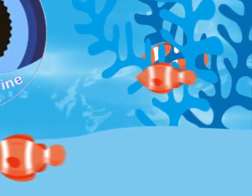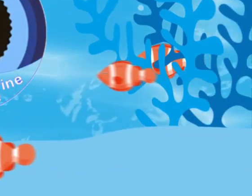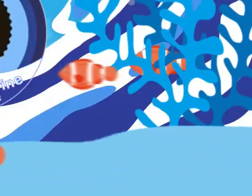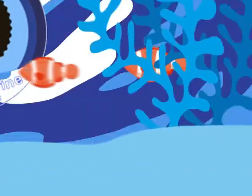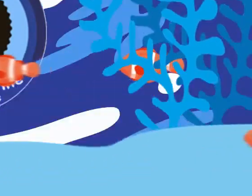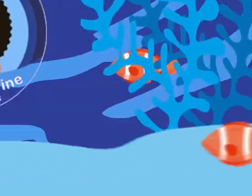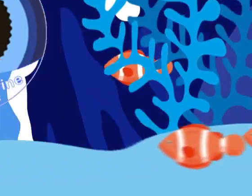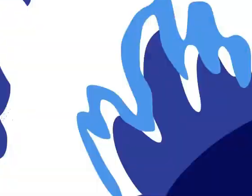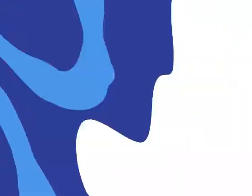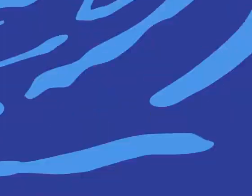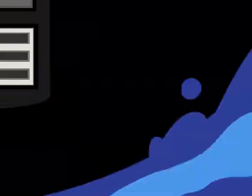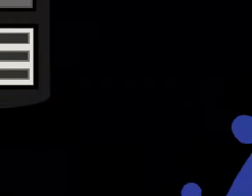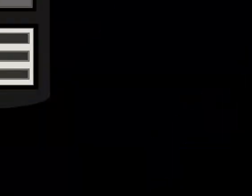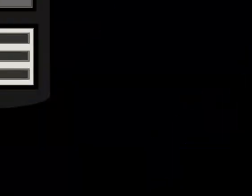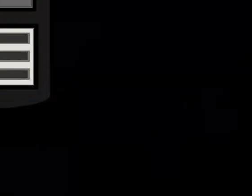watching BIMS TV.